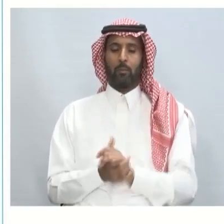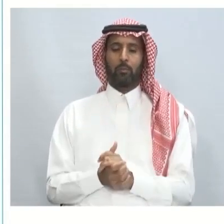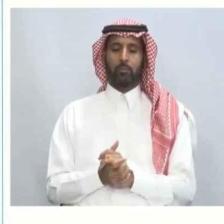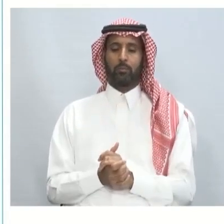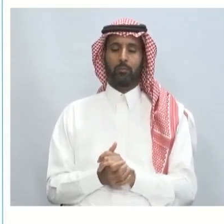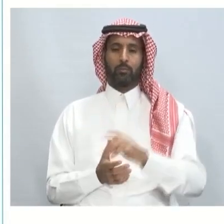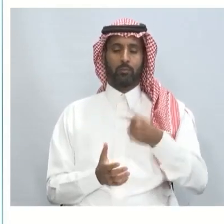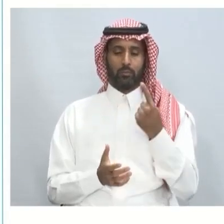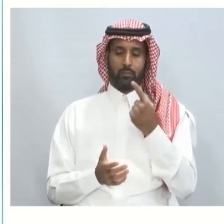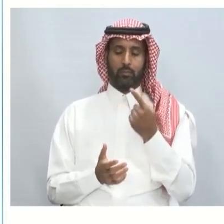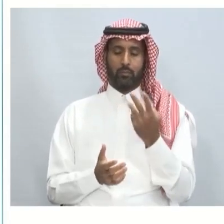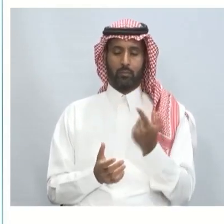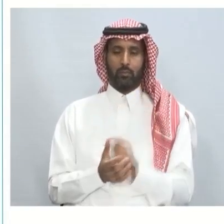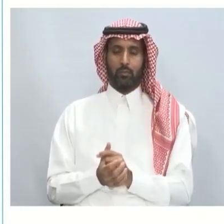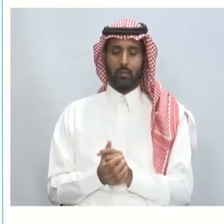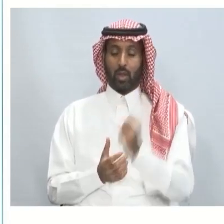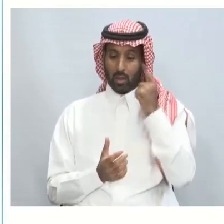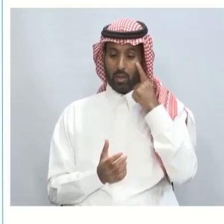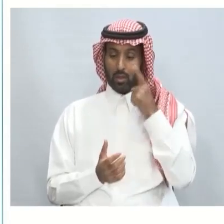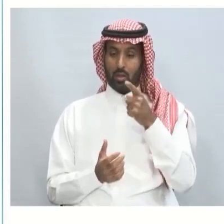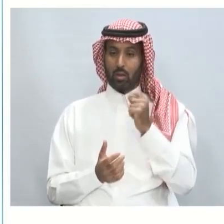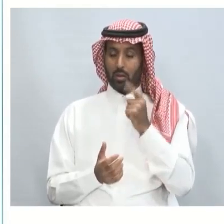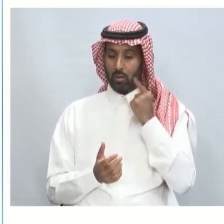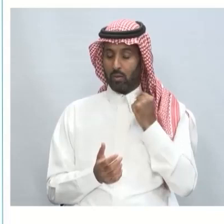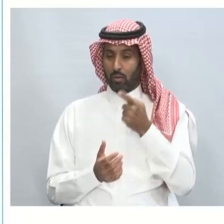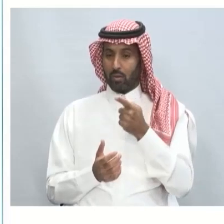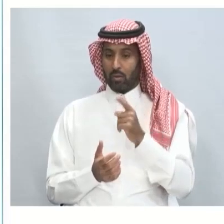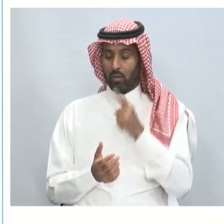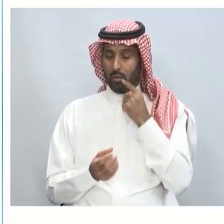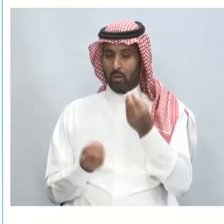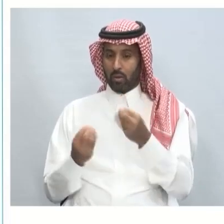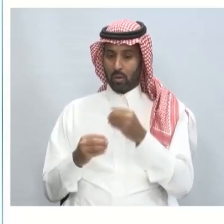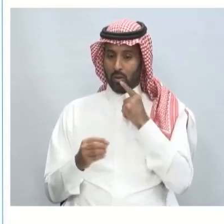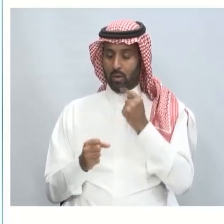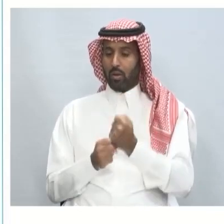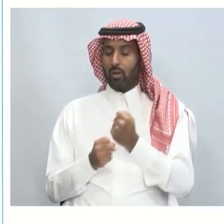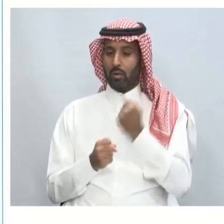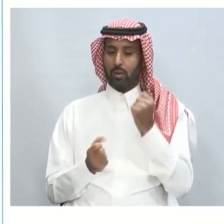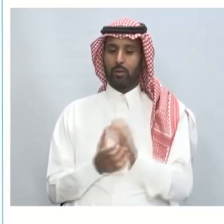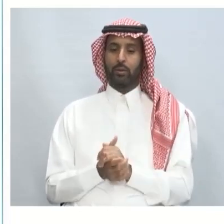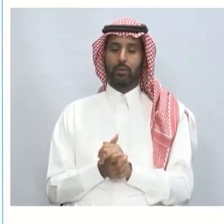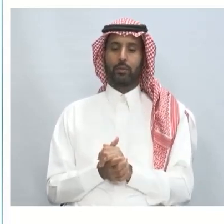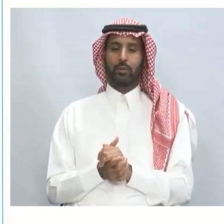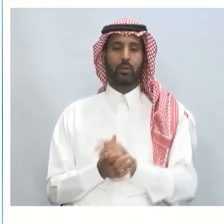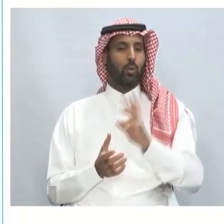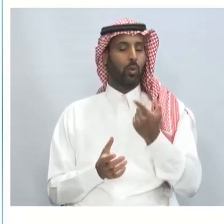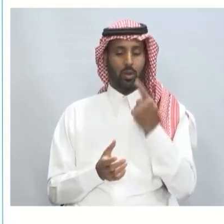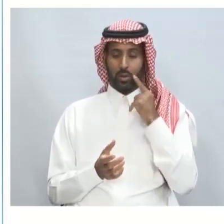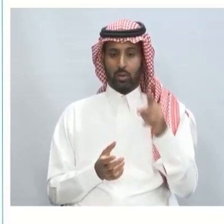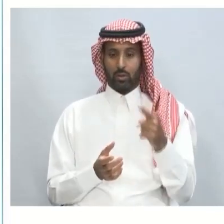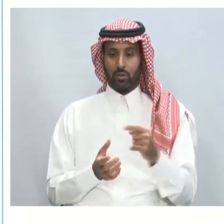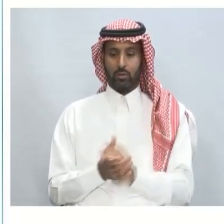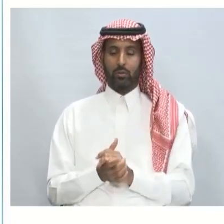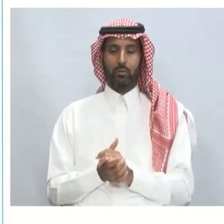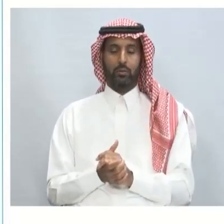And number one is what? I know I want to have a lot of job. So what's the correct